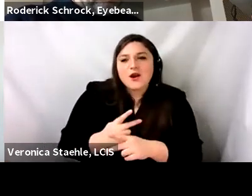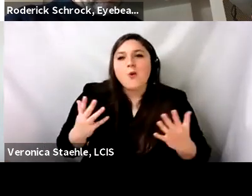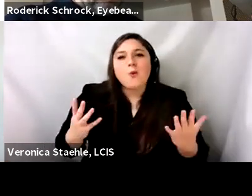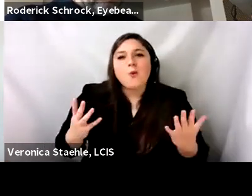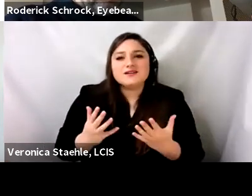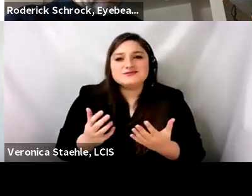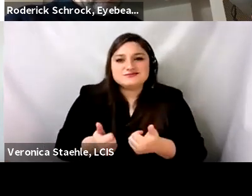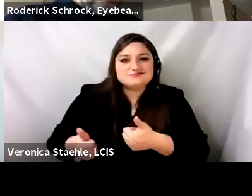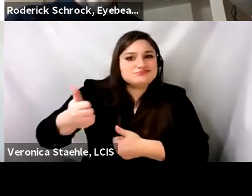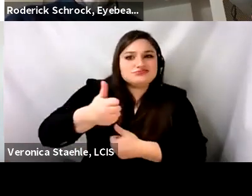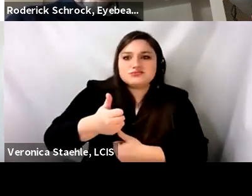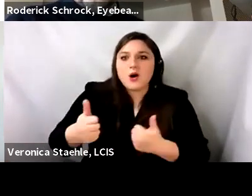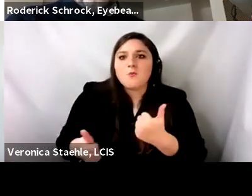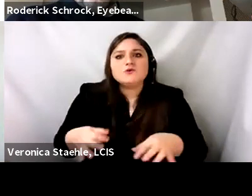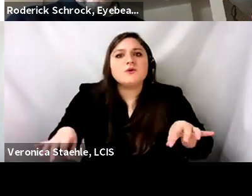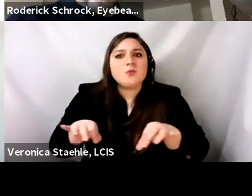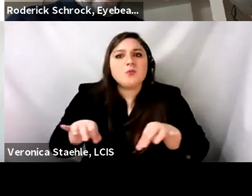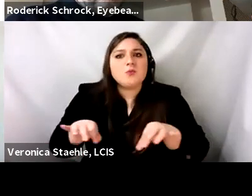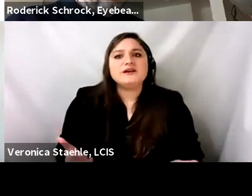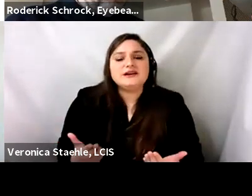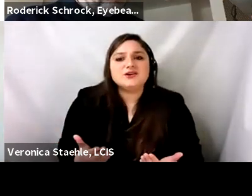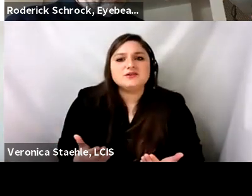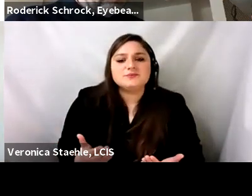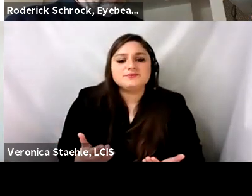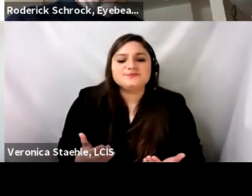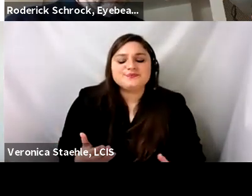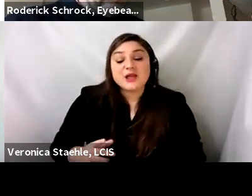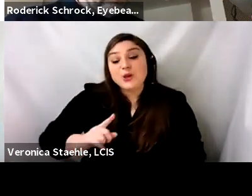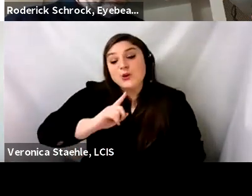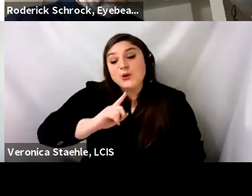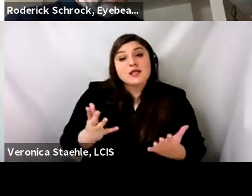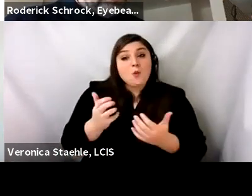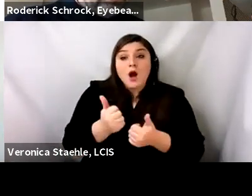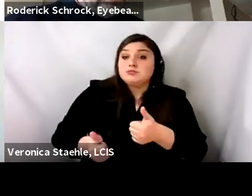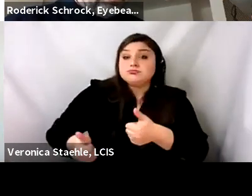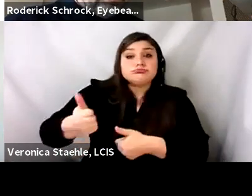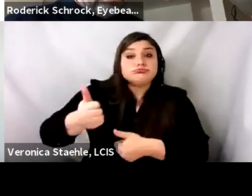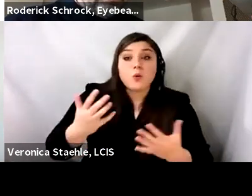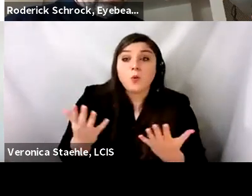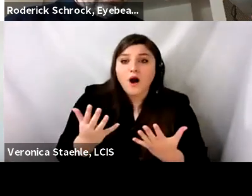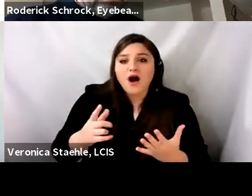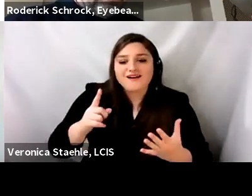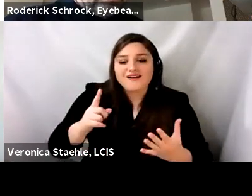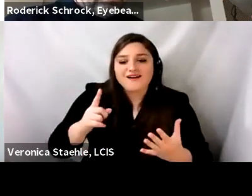as Judy said. And it's really about collective leadership. It's really the way in which we have always operated, where